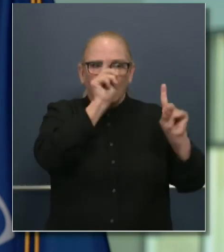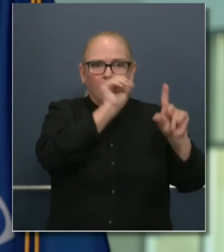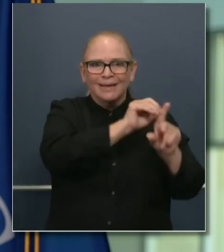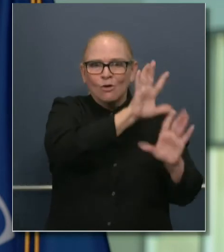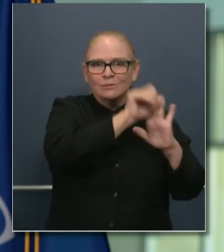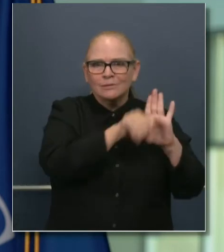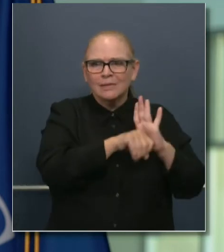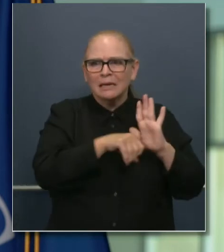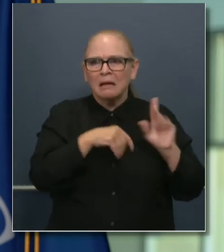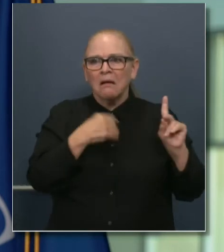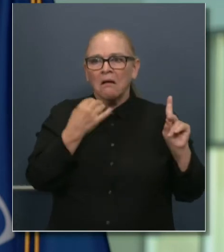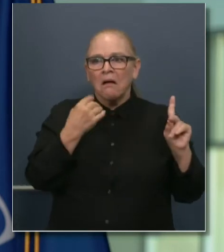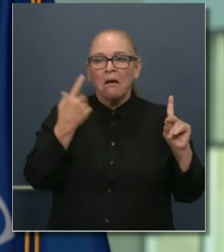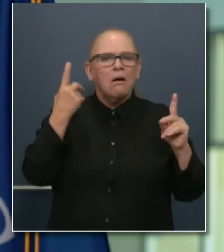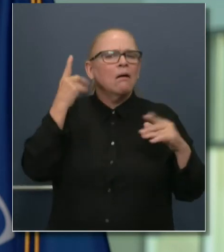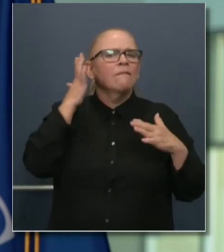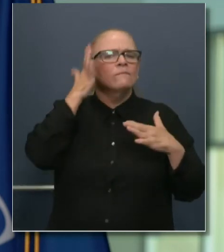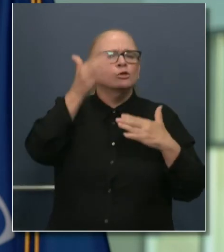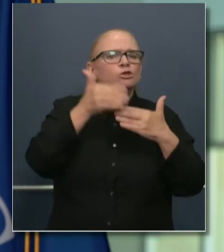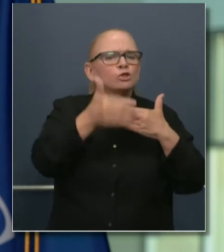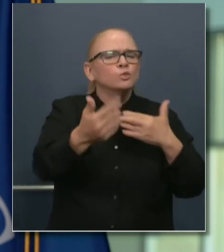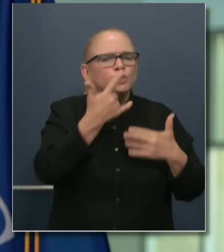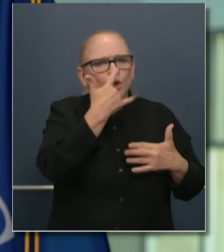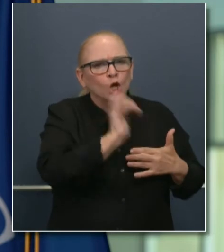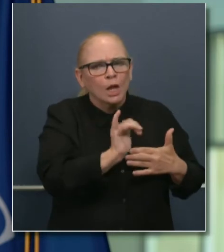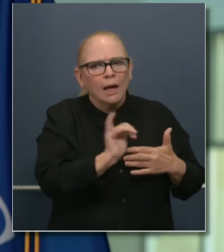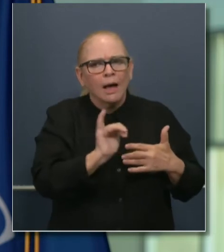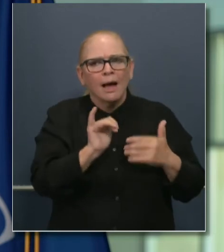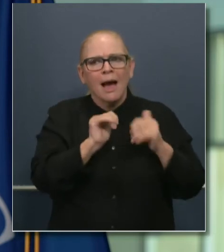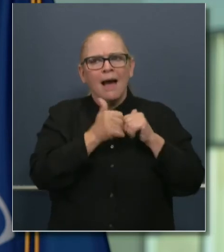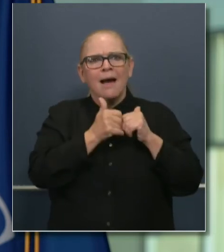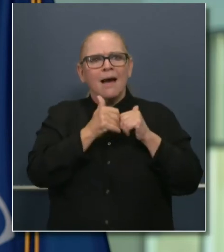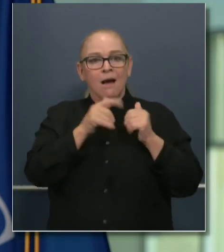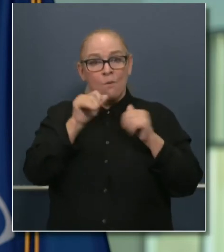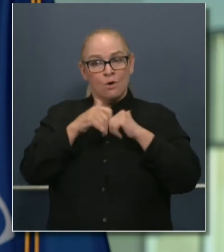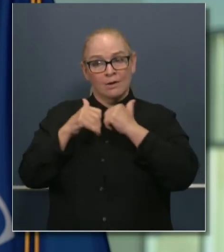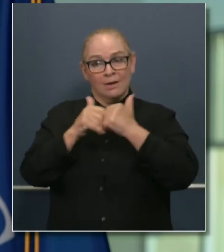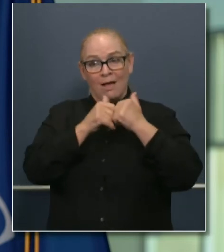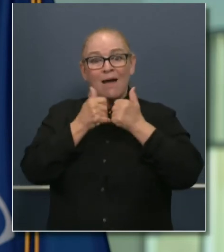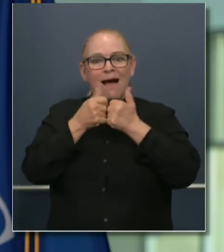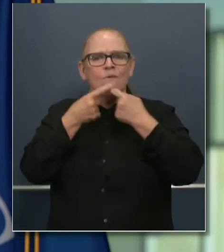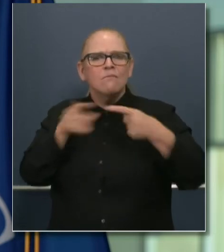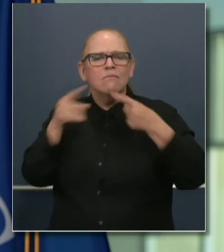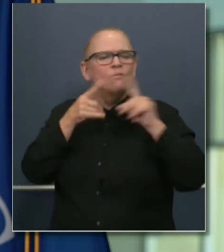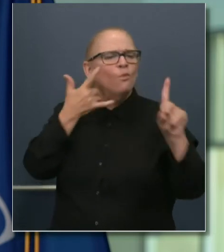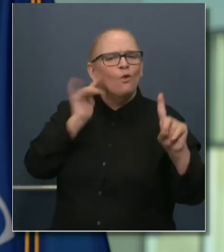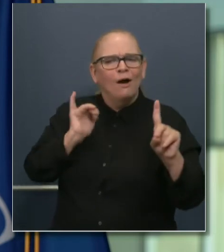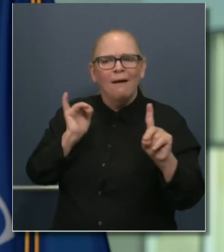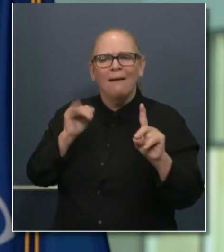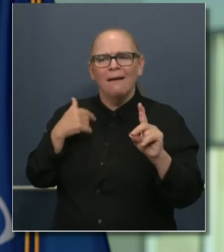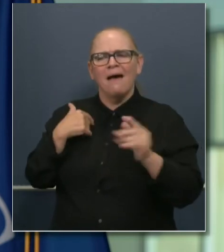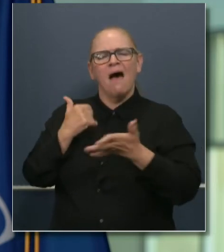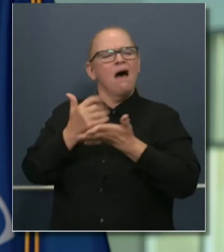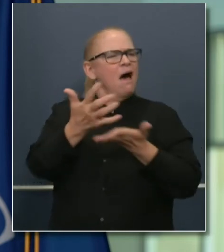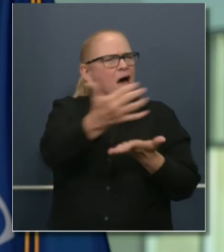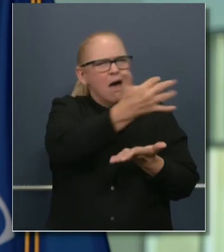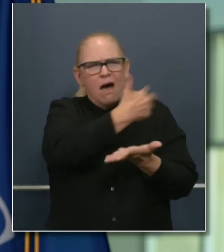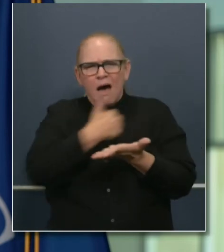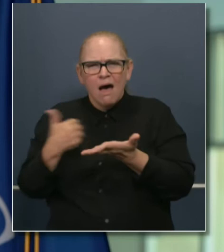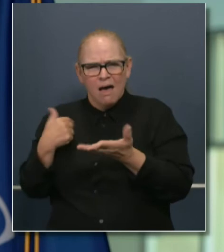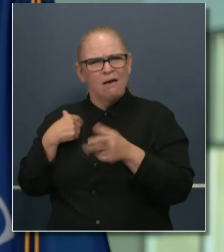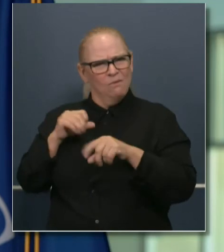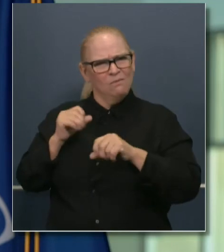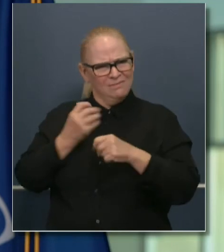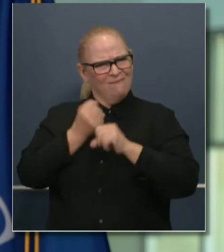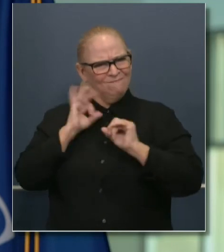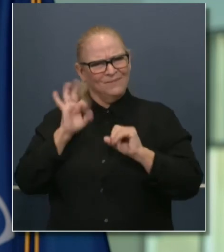in terms of announcements or approaches, and really getting feedback in real time. It's turned out to be an extraordinarily robust